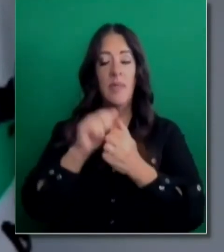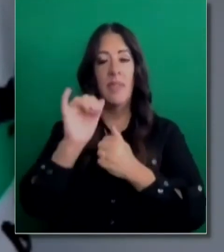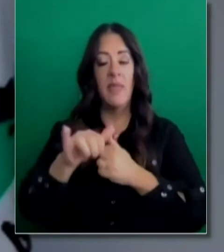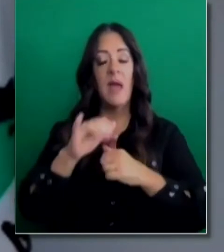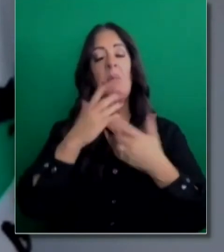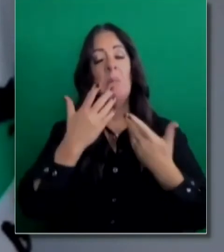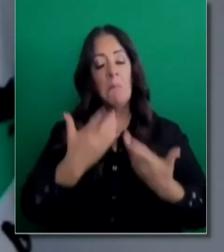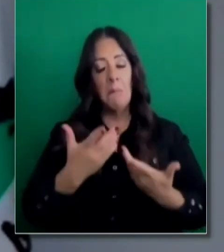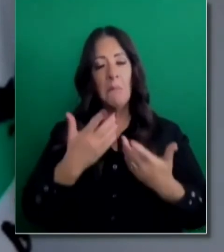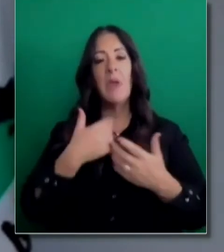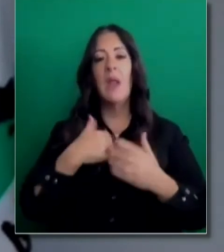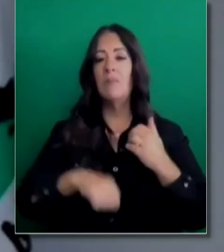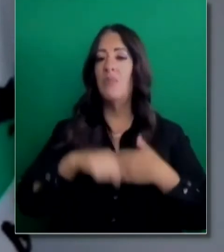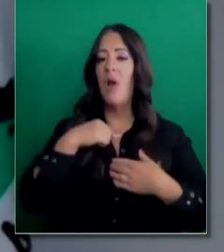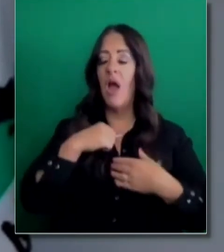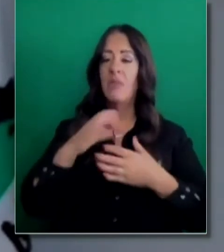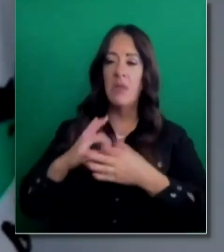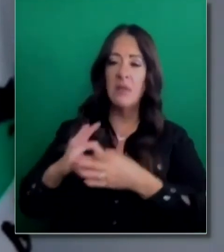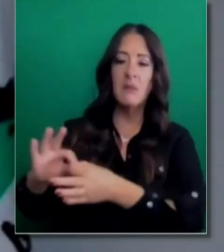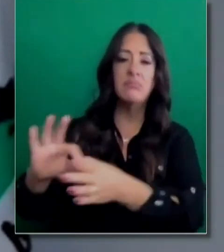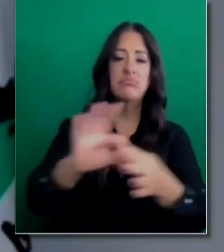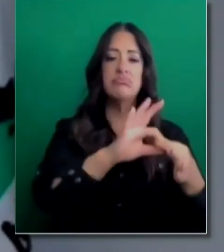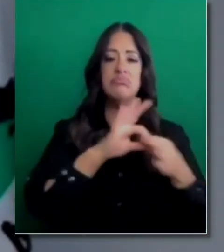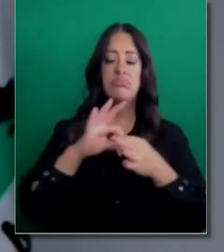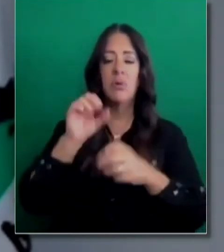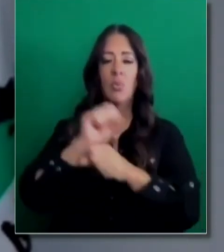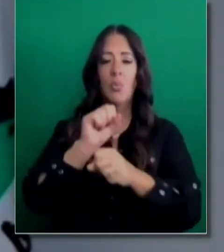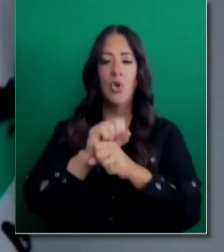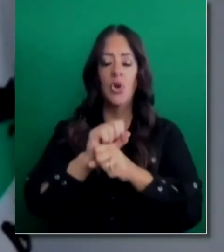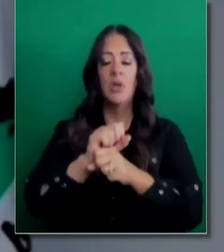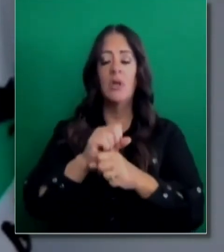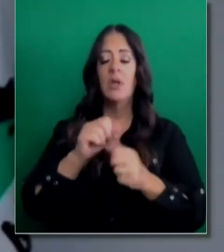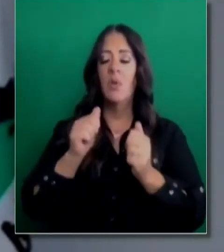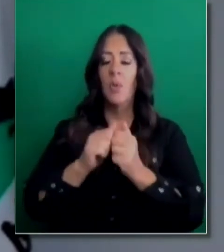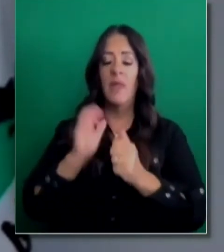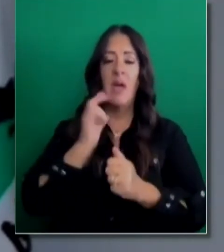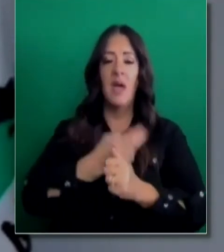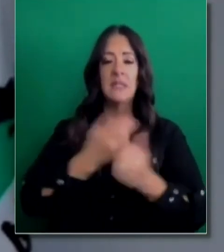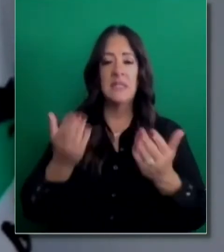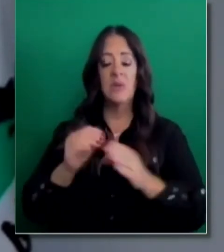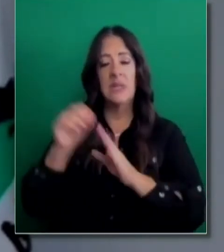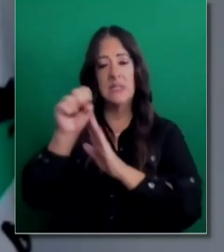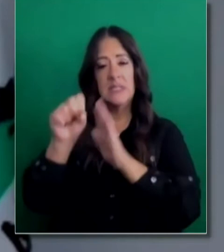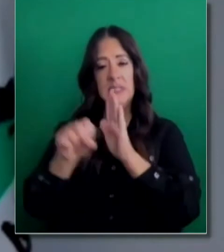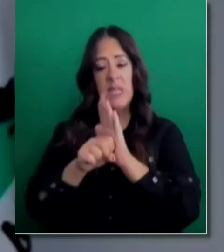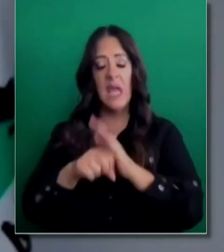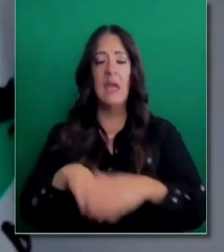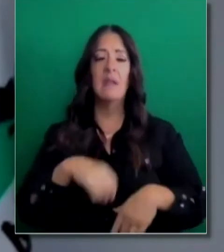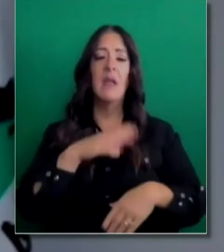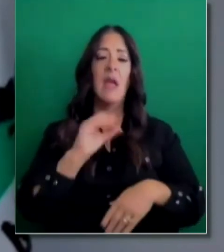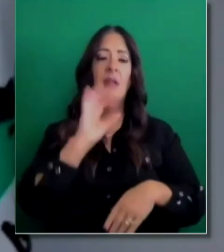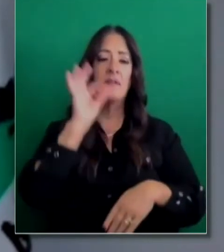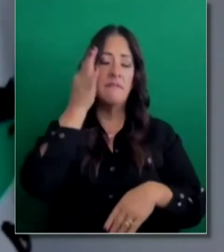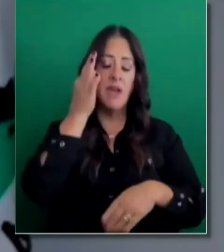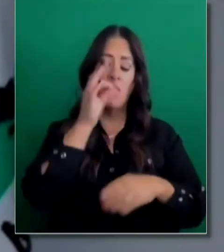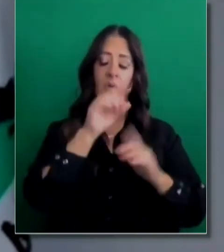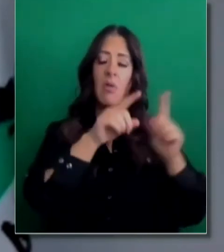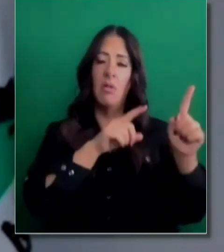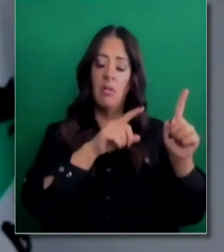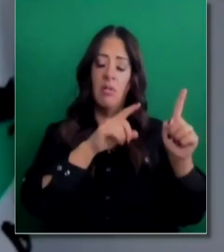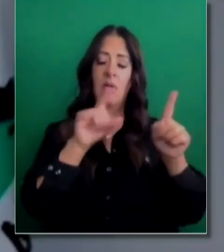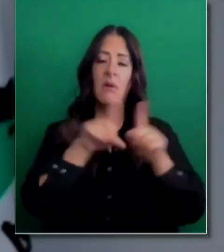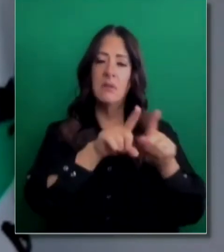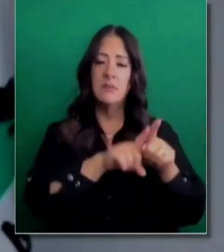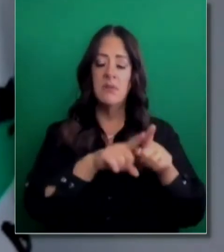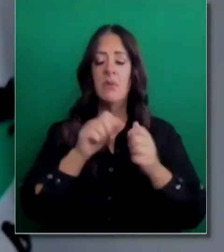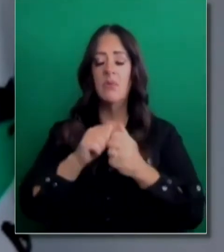and really proud of the work that the teams at the state did with our local partners, a lot of private partners and federal partners to make this